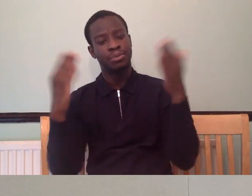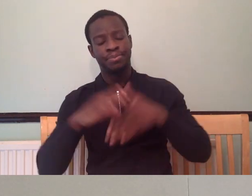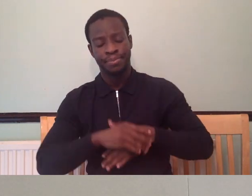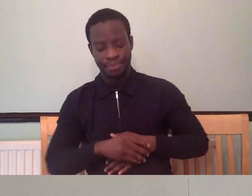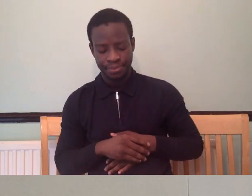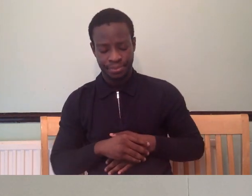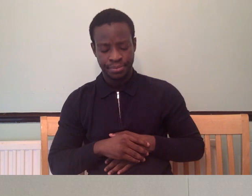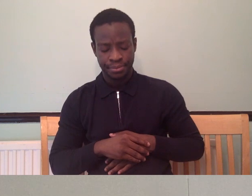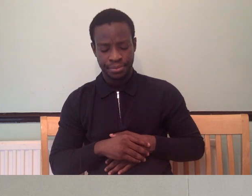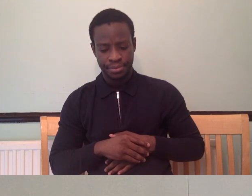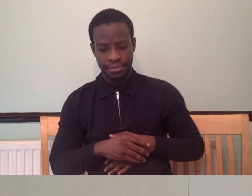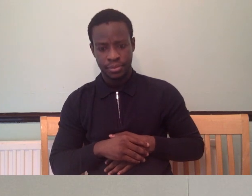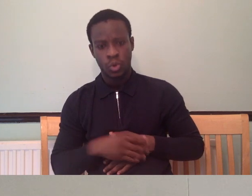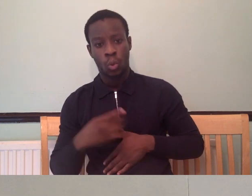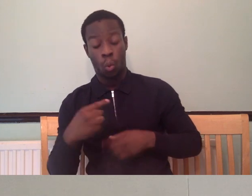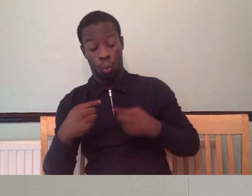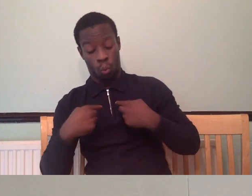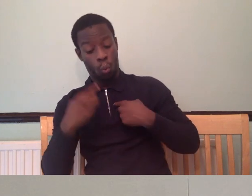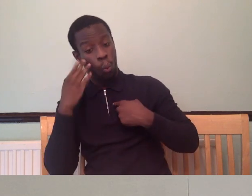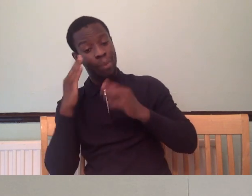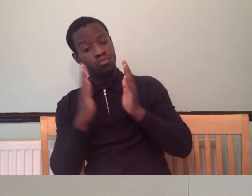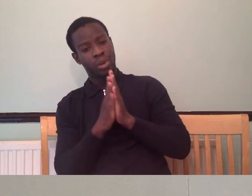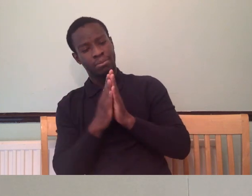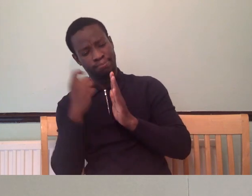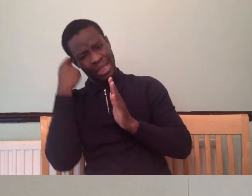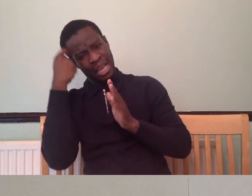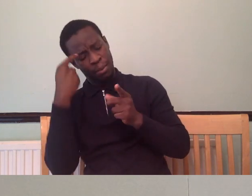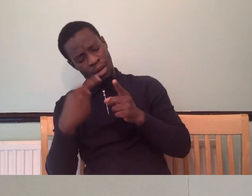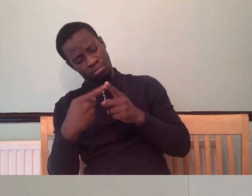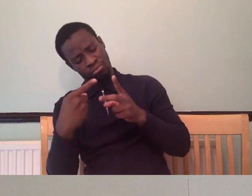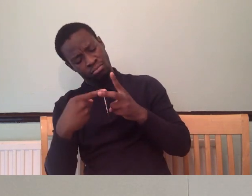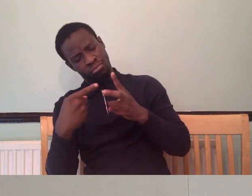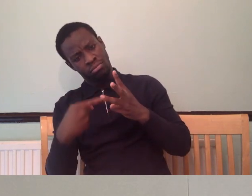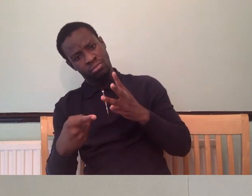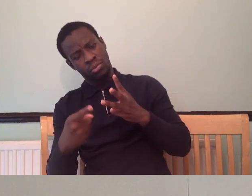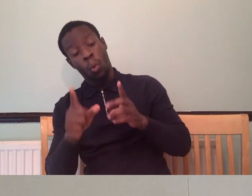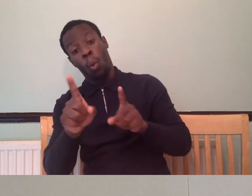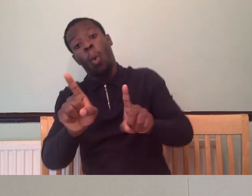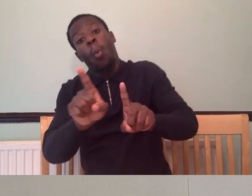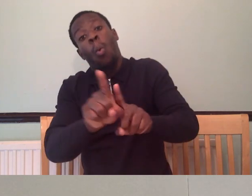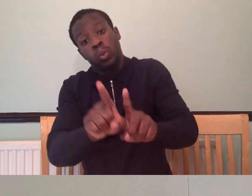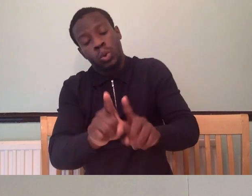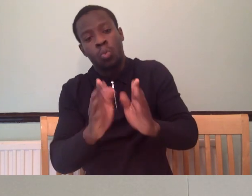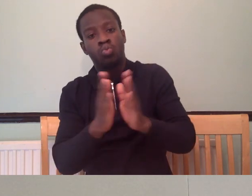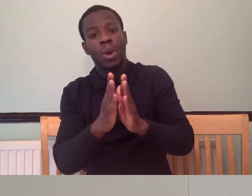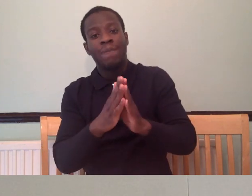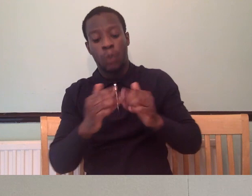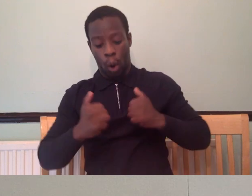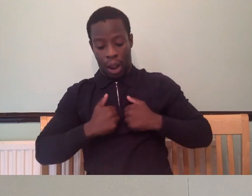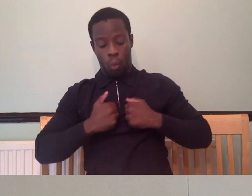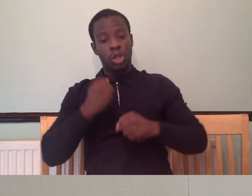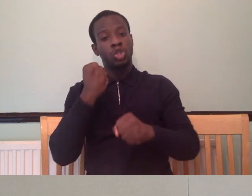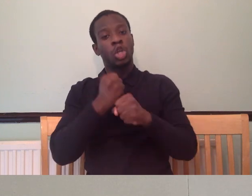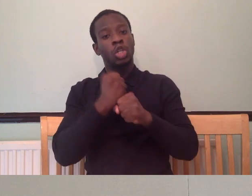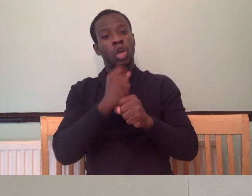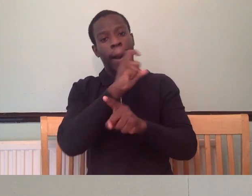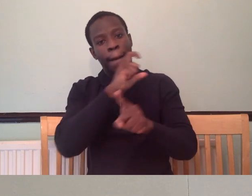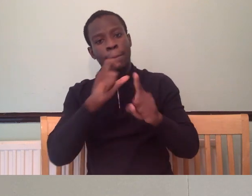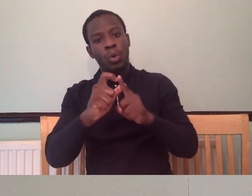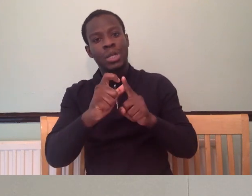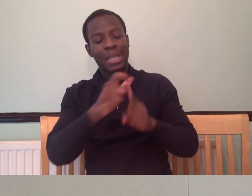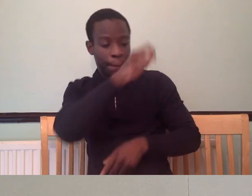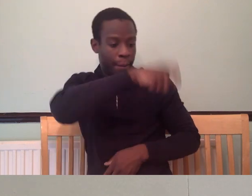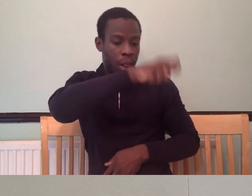will feature in our prayers, as well as praying for members of our church community and Ryslip